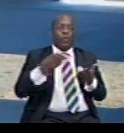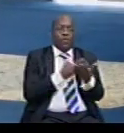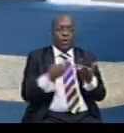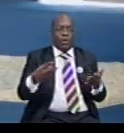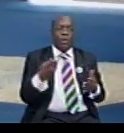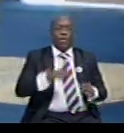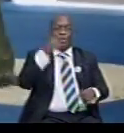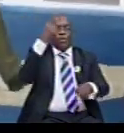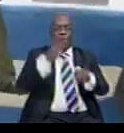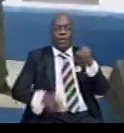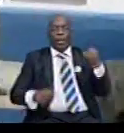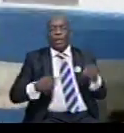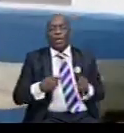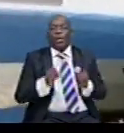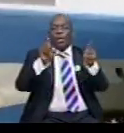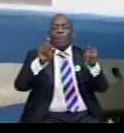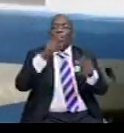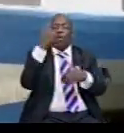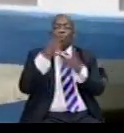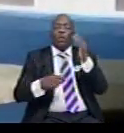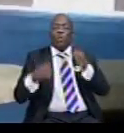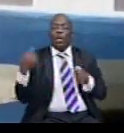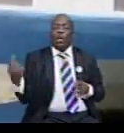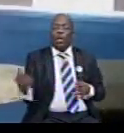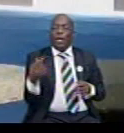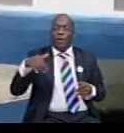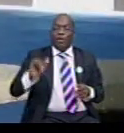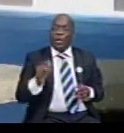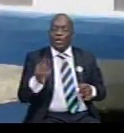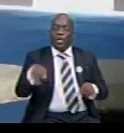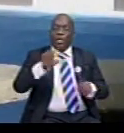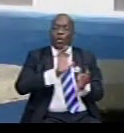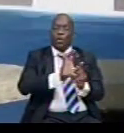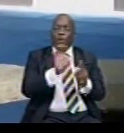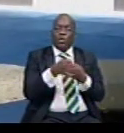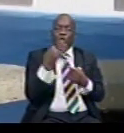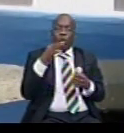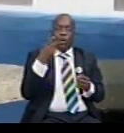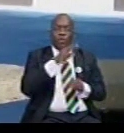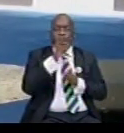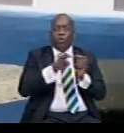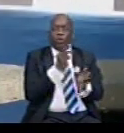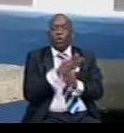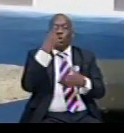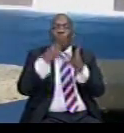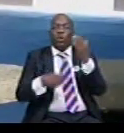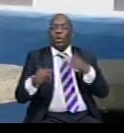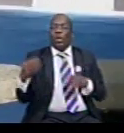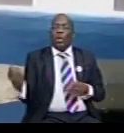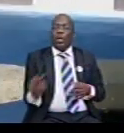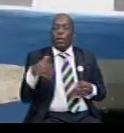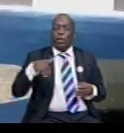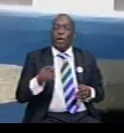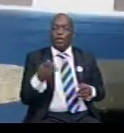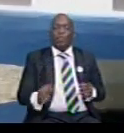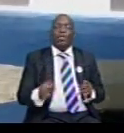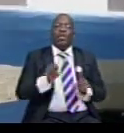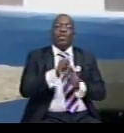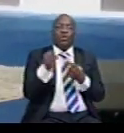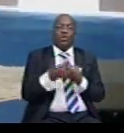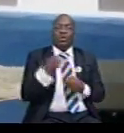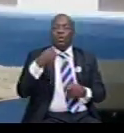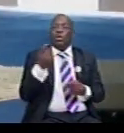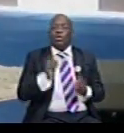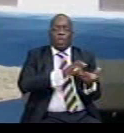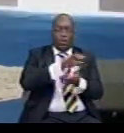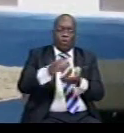the condition of the world, and whatever the trauma, and whatever the pressure, and whatever the situation, in